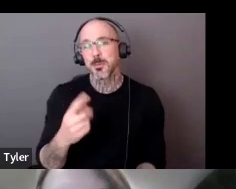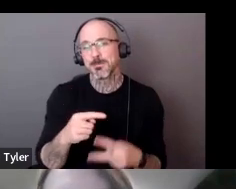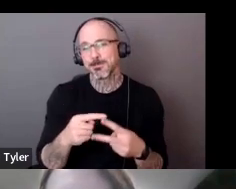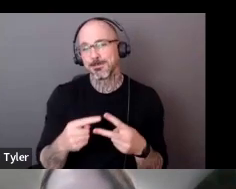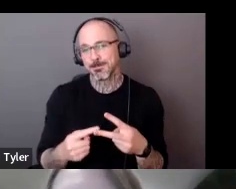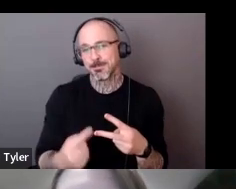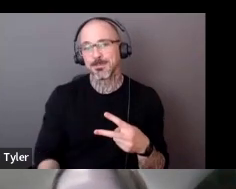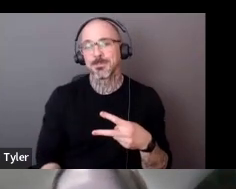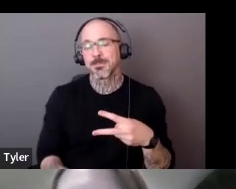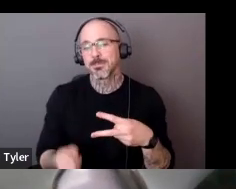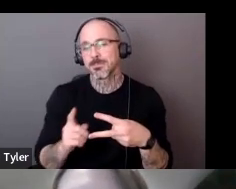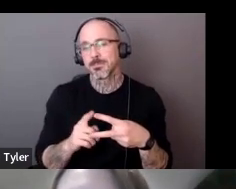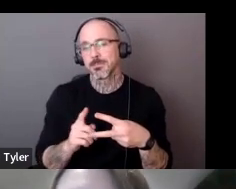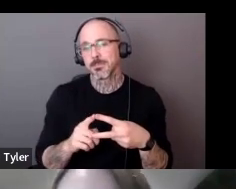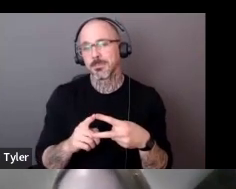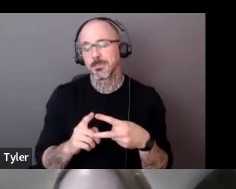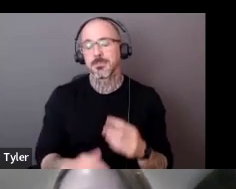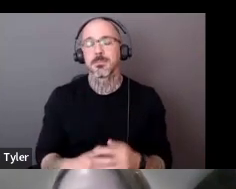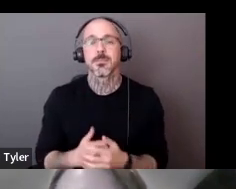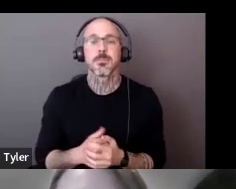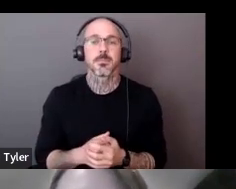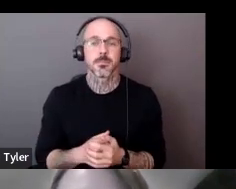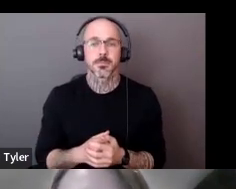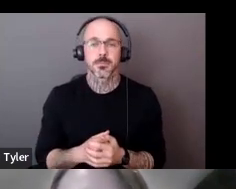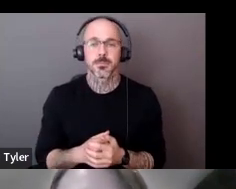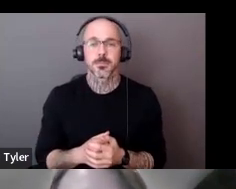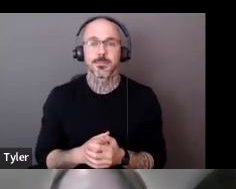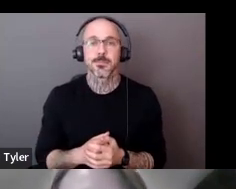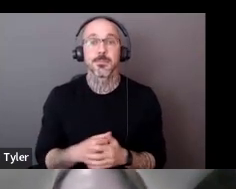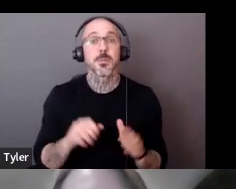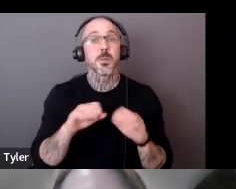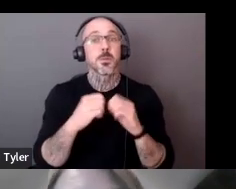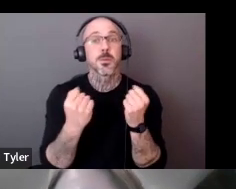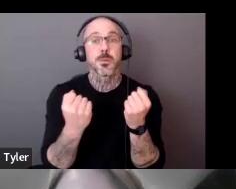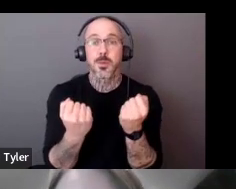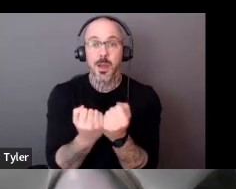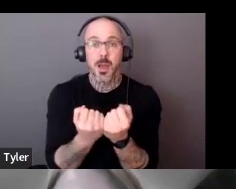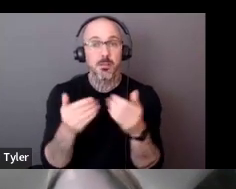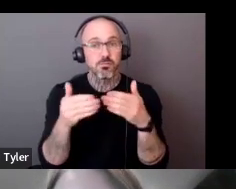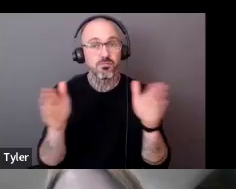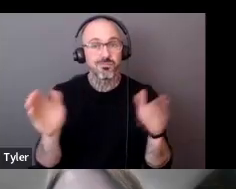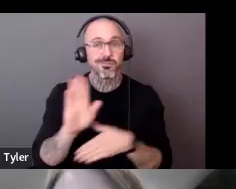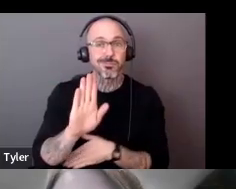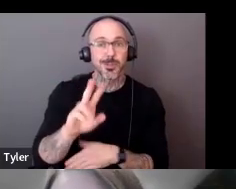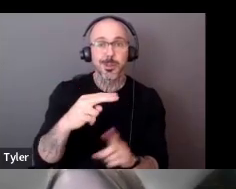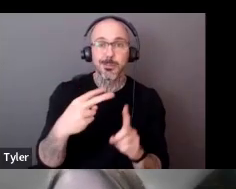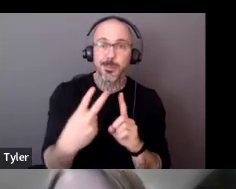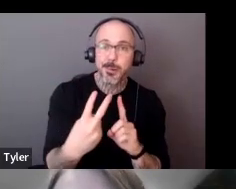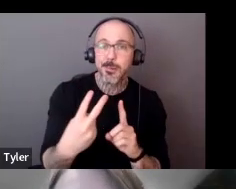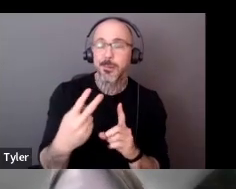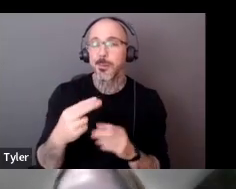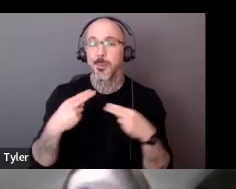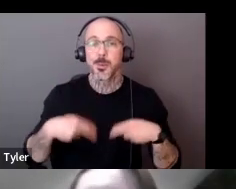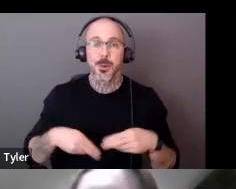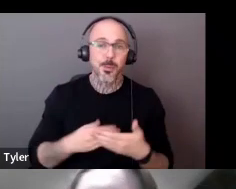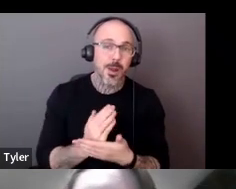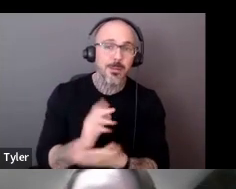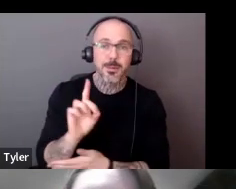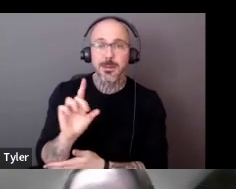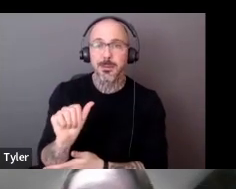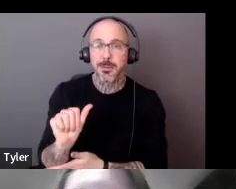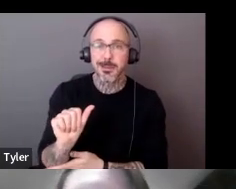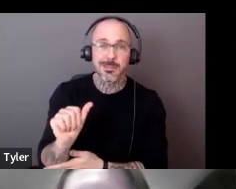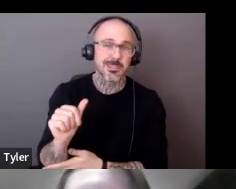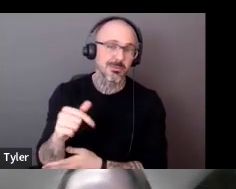society's view on disability and human rights change over time. This is true for persons with disabilities, their